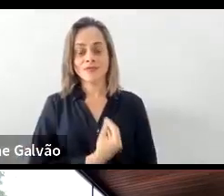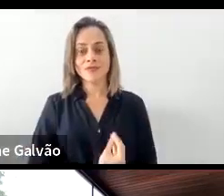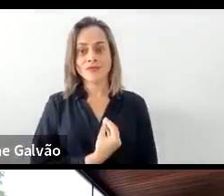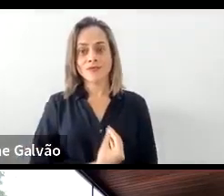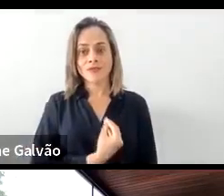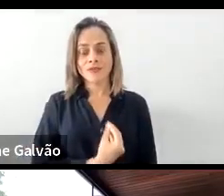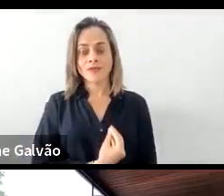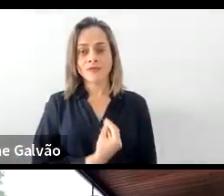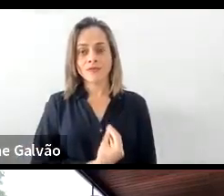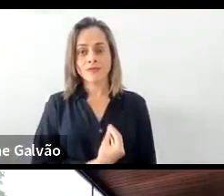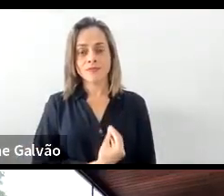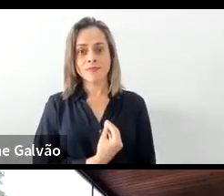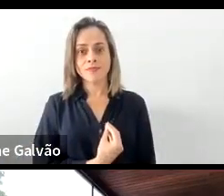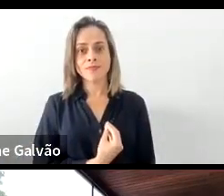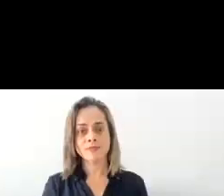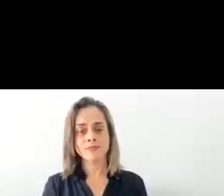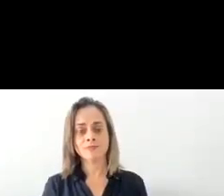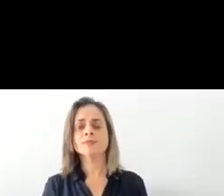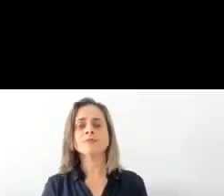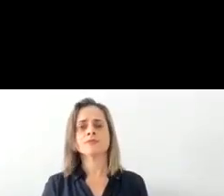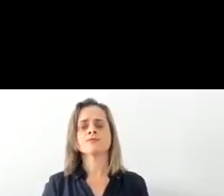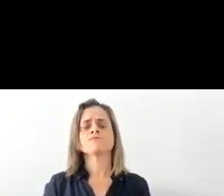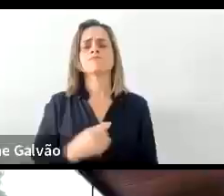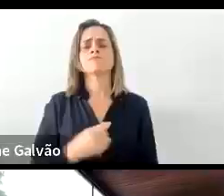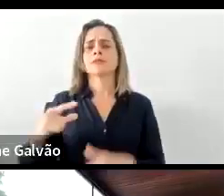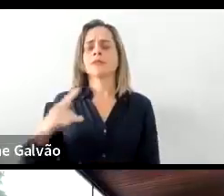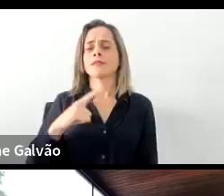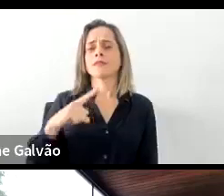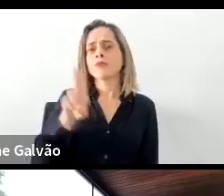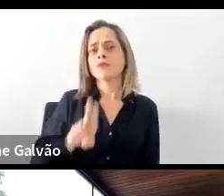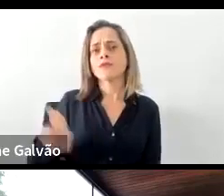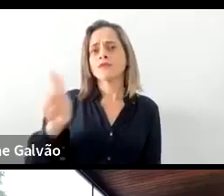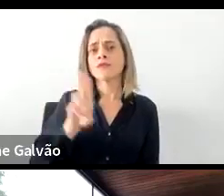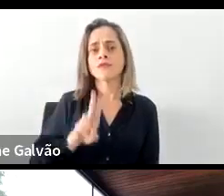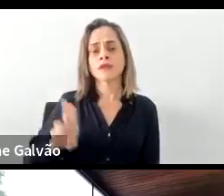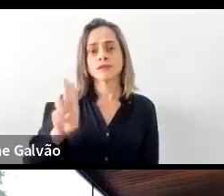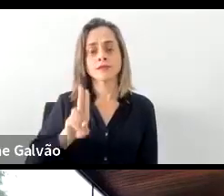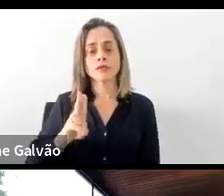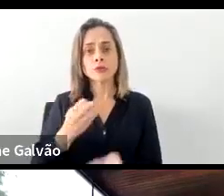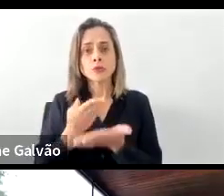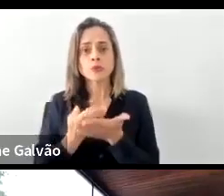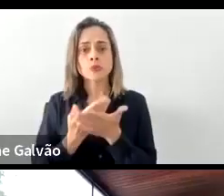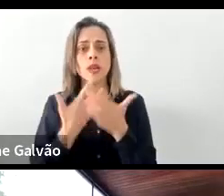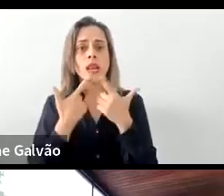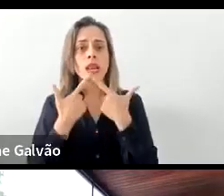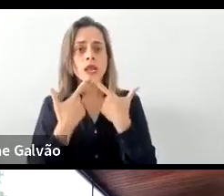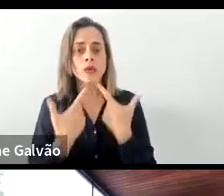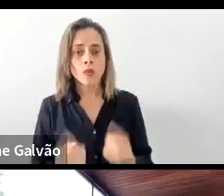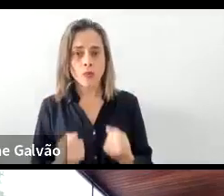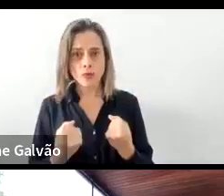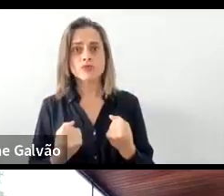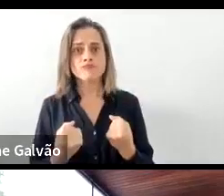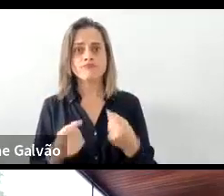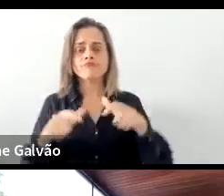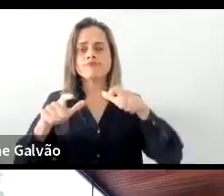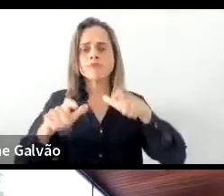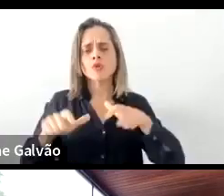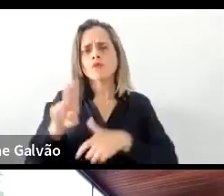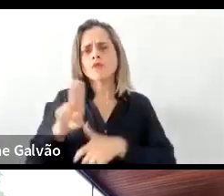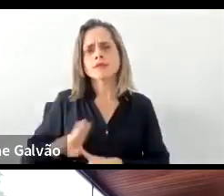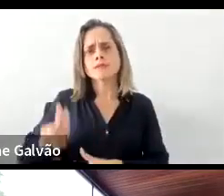Catholic University of São Paulo, Brazil. It's an immense pleasure to be with Professor Peter Jones from Sheffield